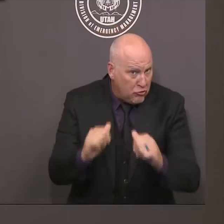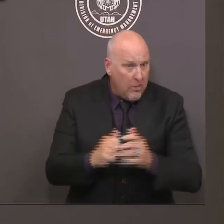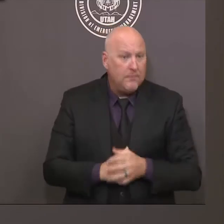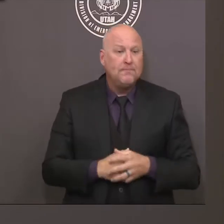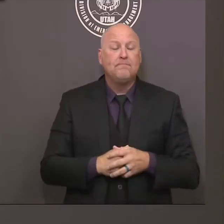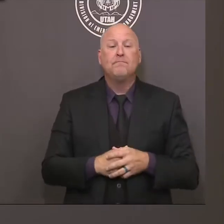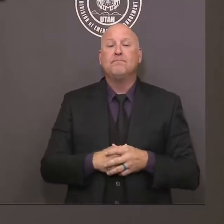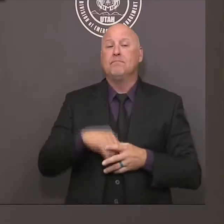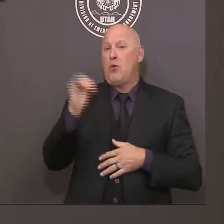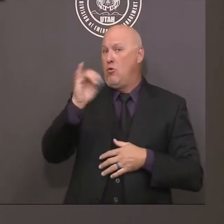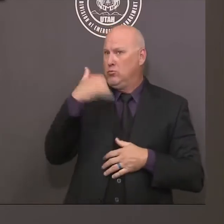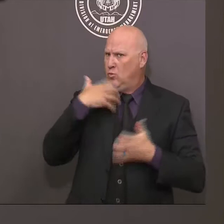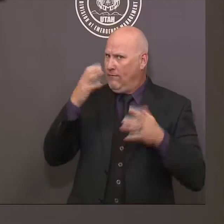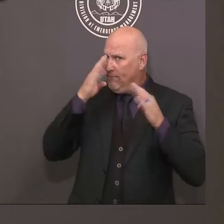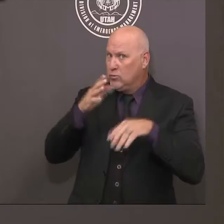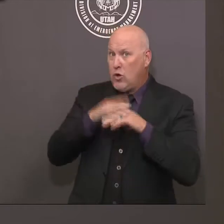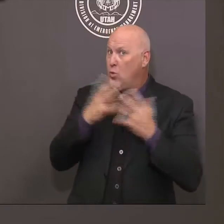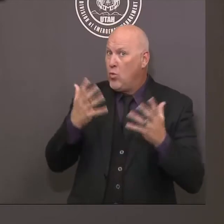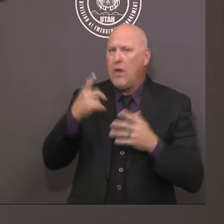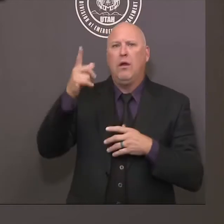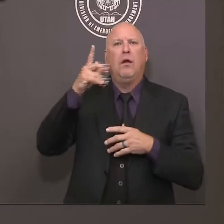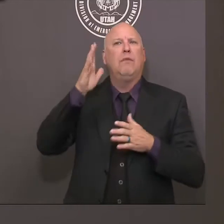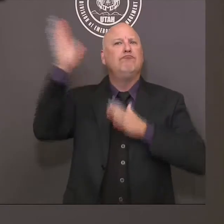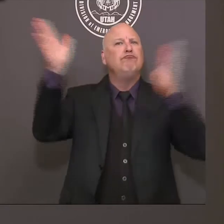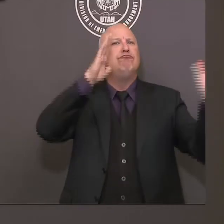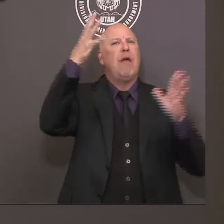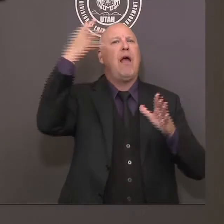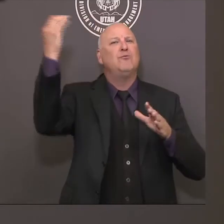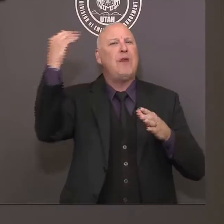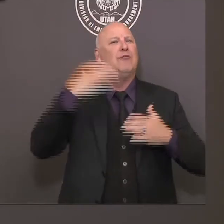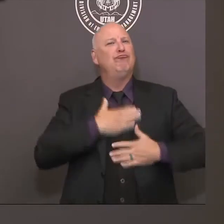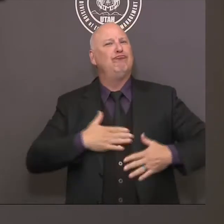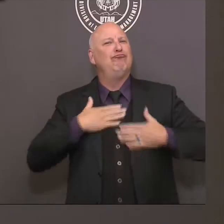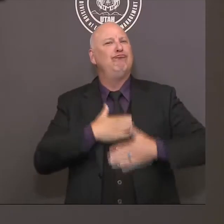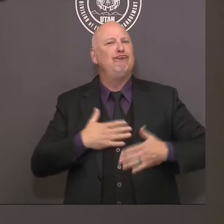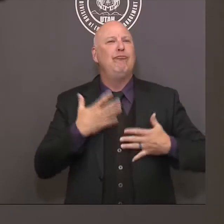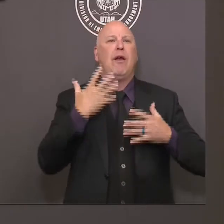we recommend the state and local governments focus on projects that will